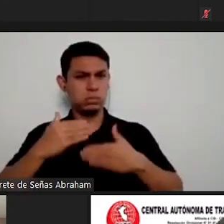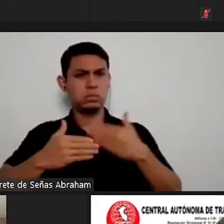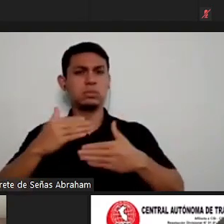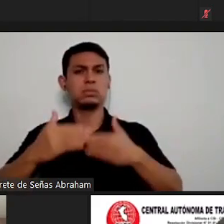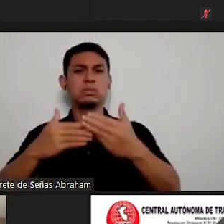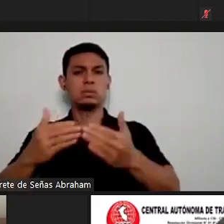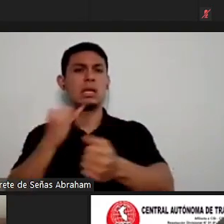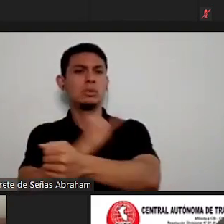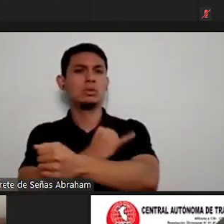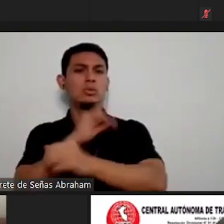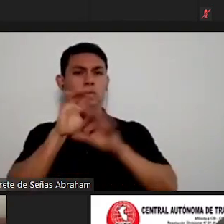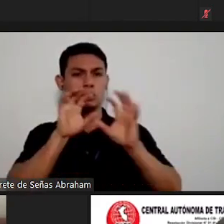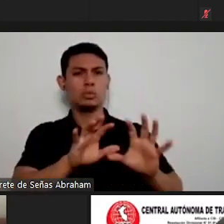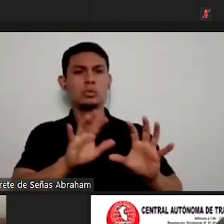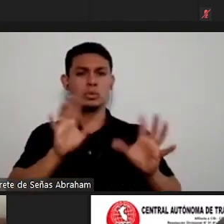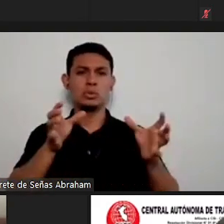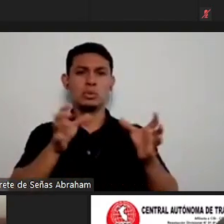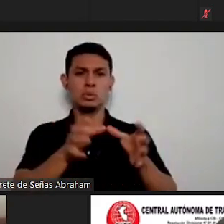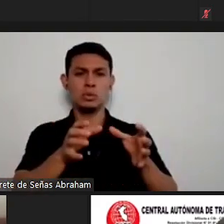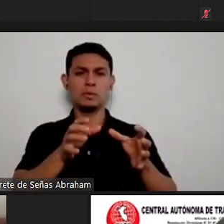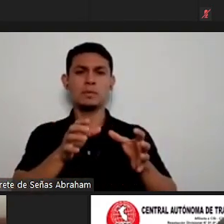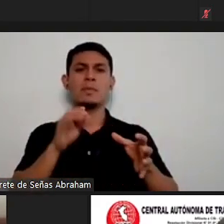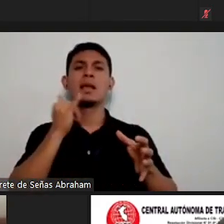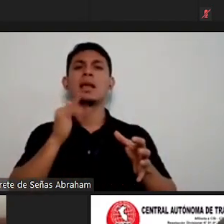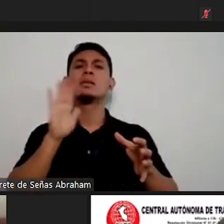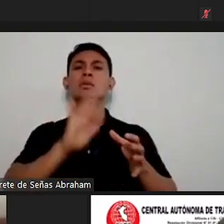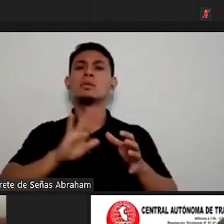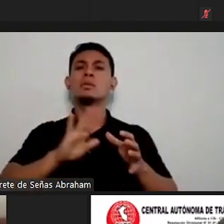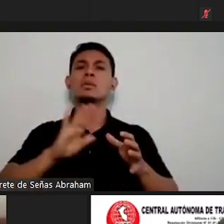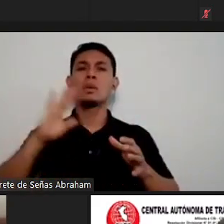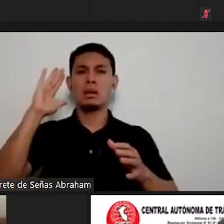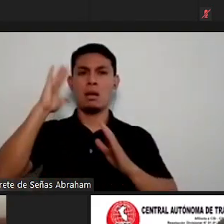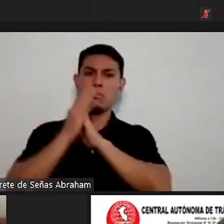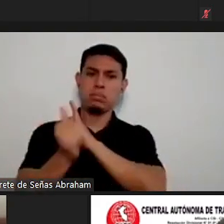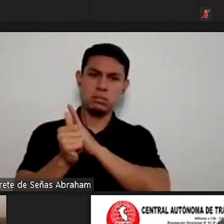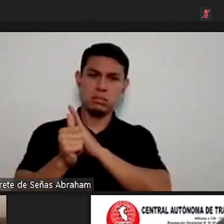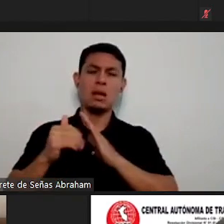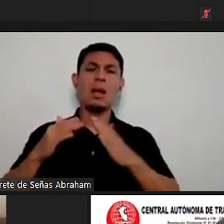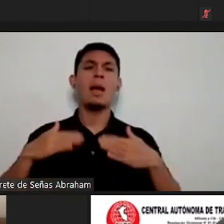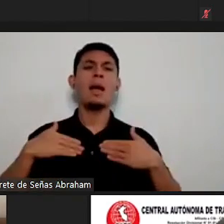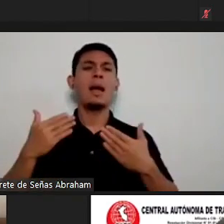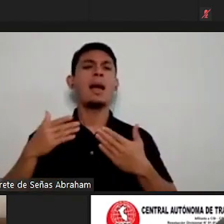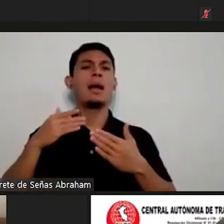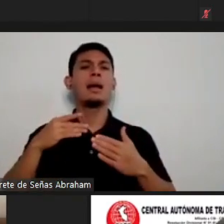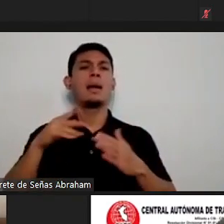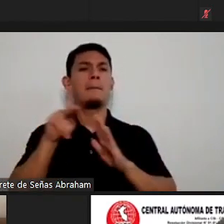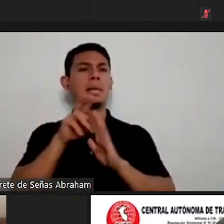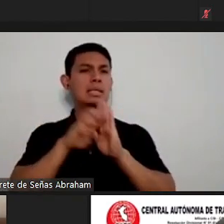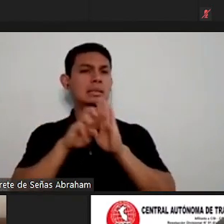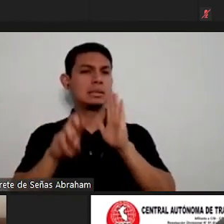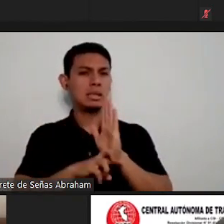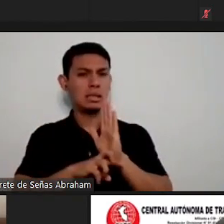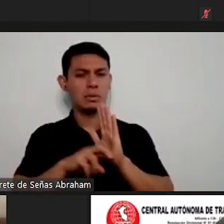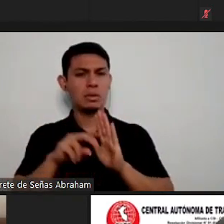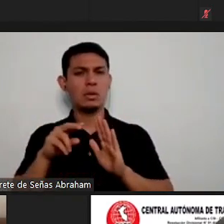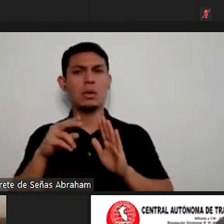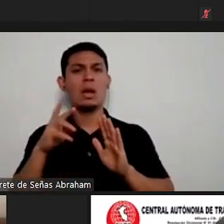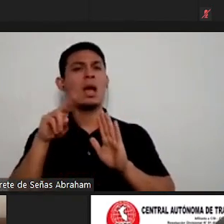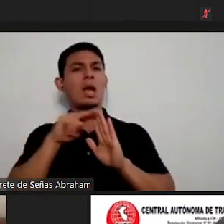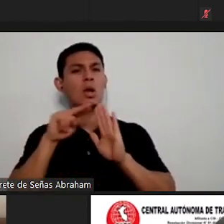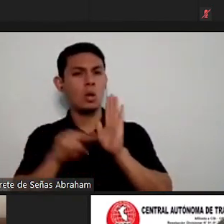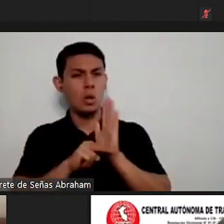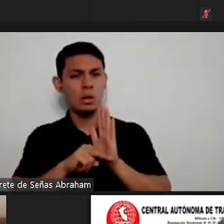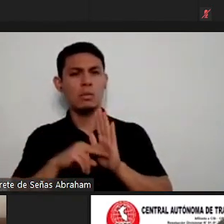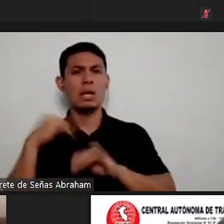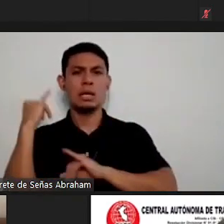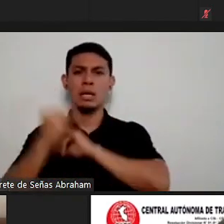reinforce that the institutionality of unions and their capacity for through the guiding